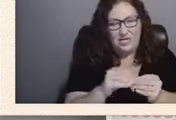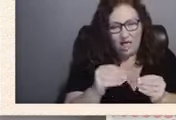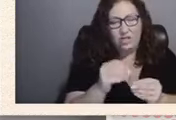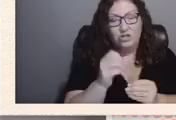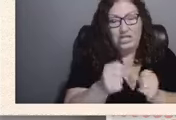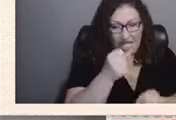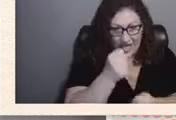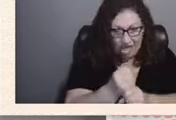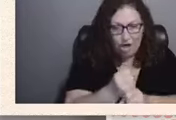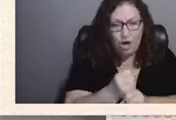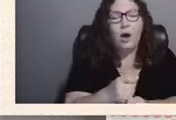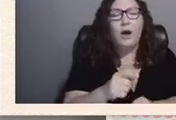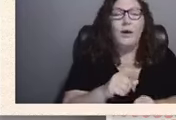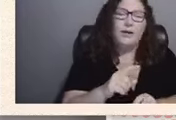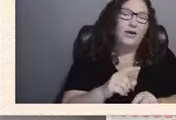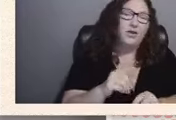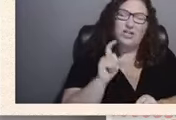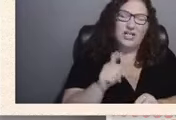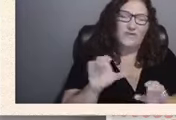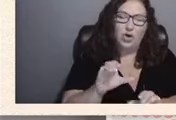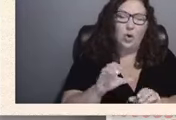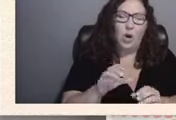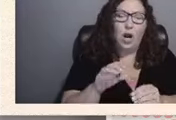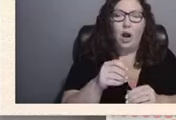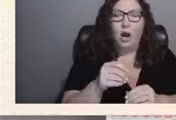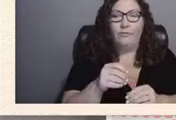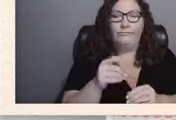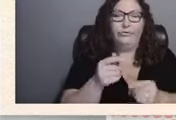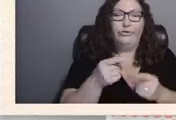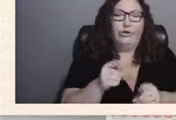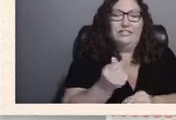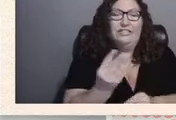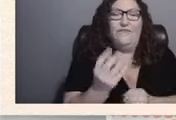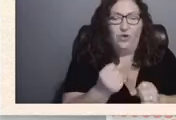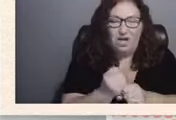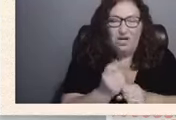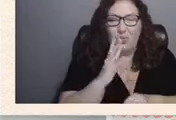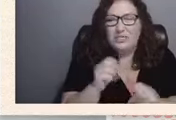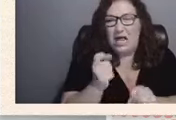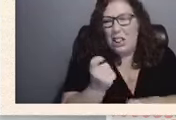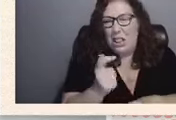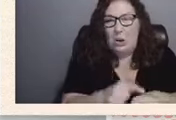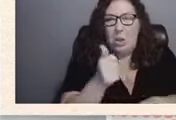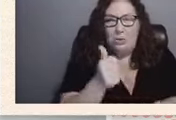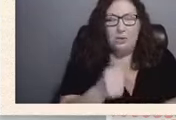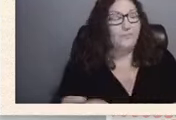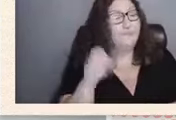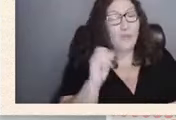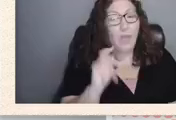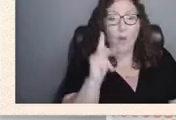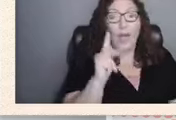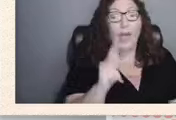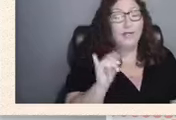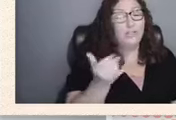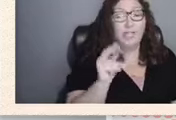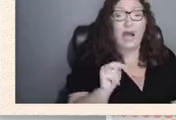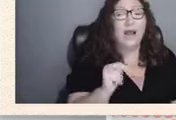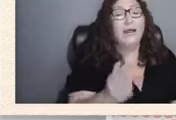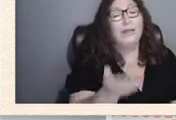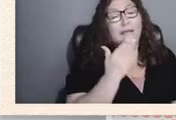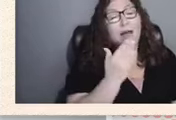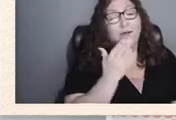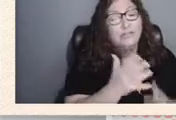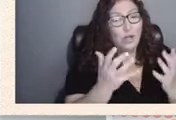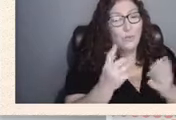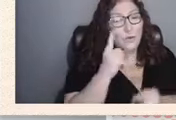You just have to do it over multiple years. Has to take a little longer. Okay. Yep. Well, listen, John, thank you so much for